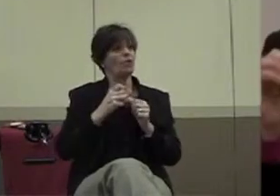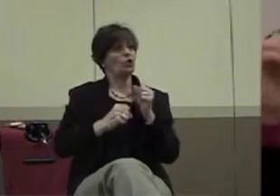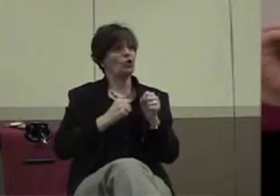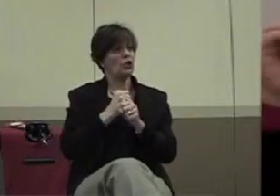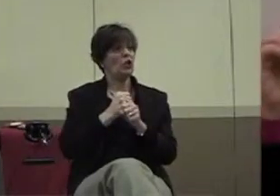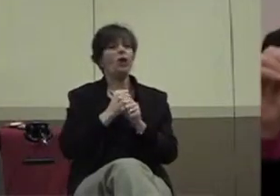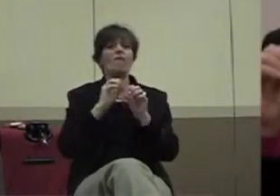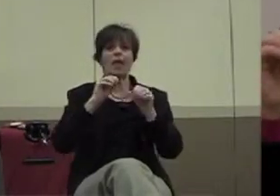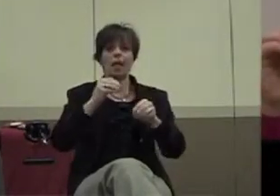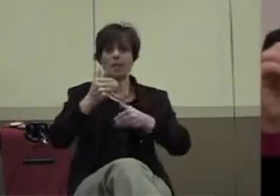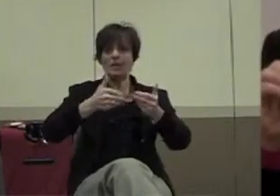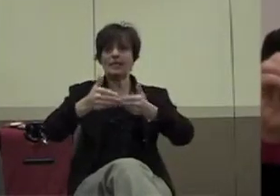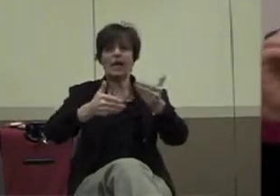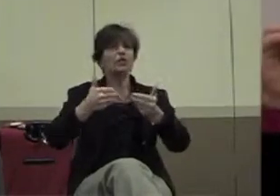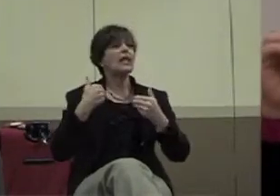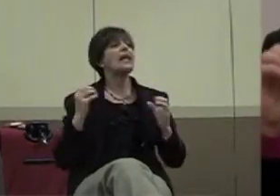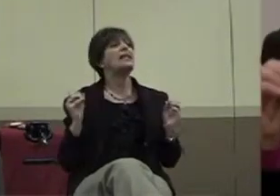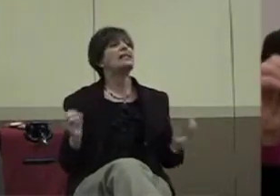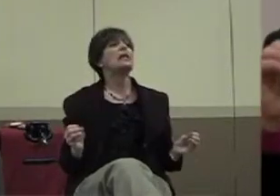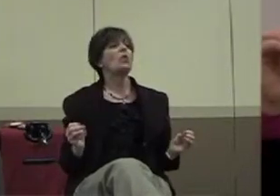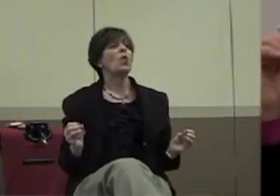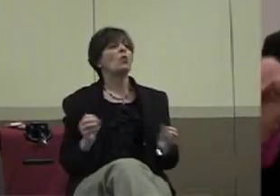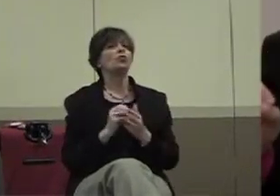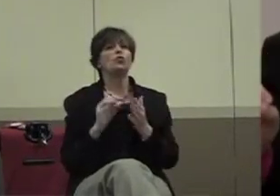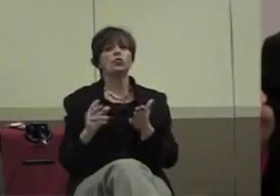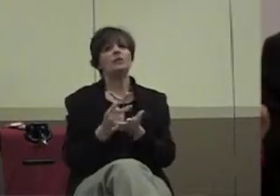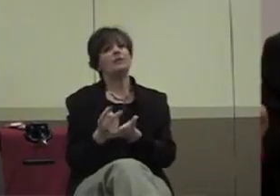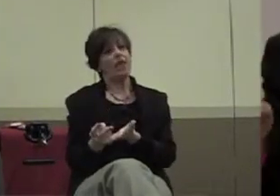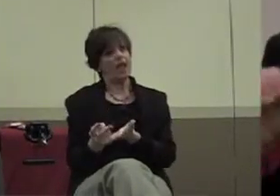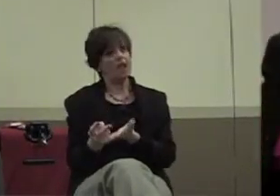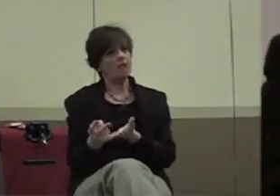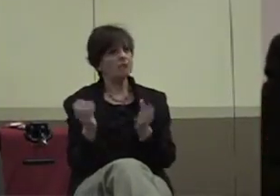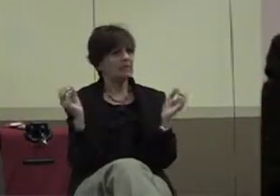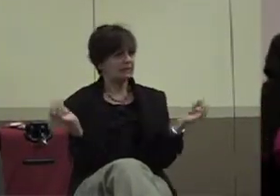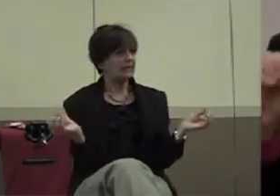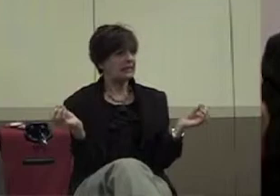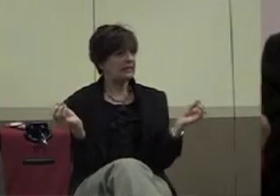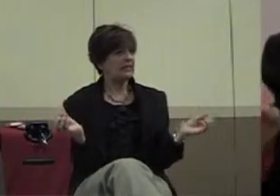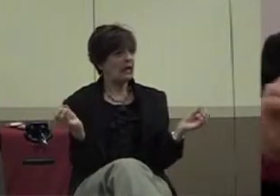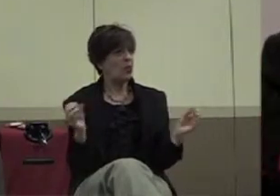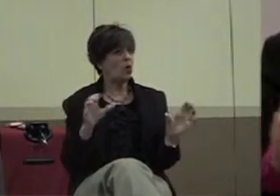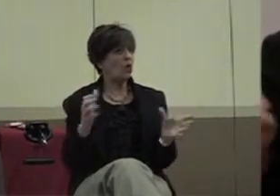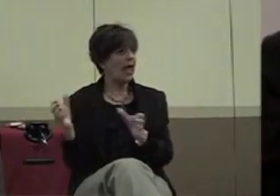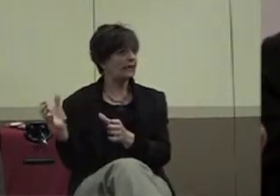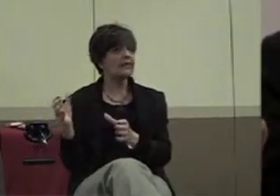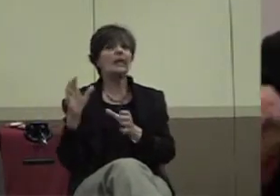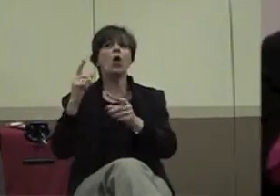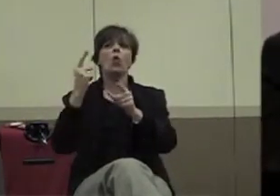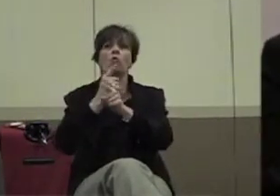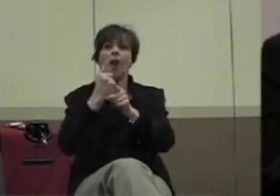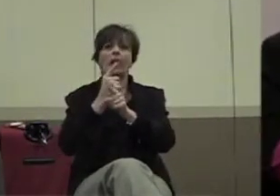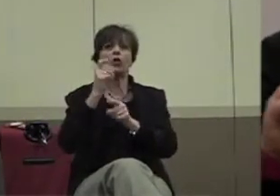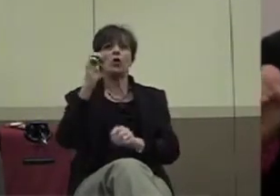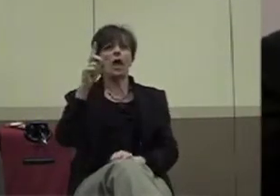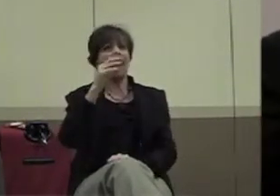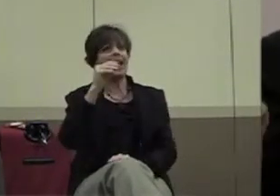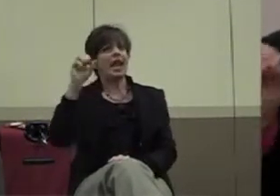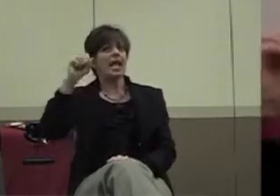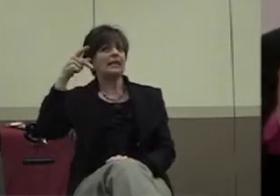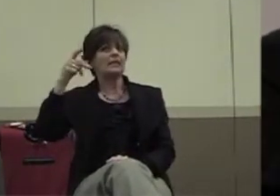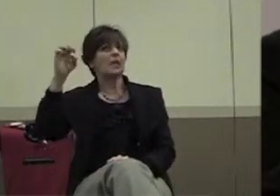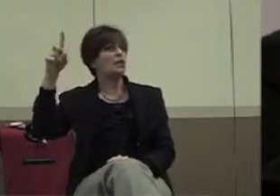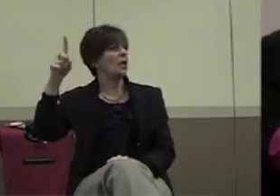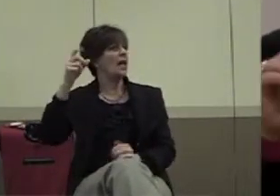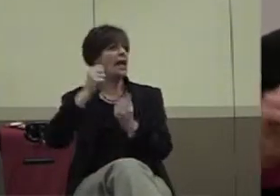had 0 students failing 0 classes. Regular ed and special ed, no one was excluded. Every single